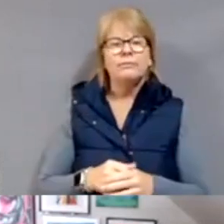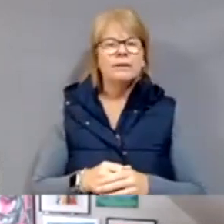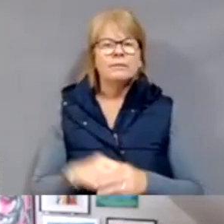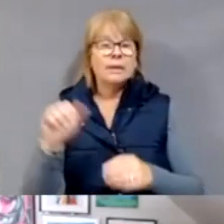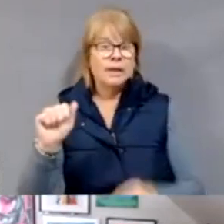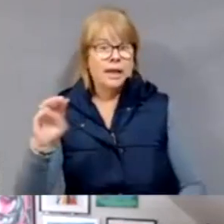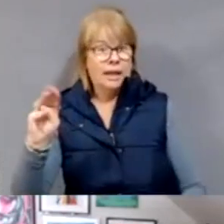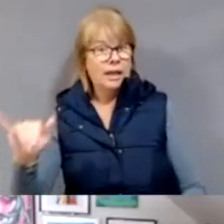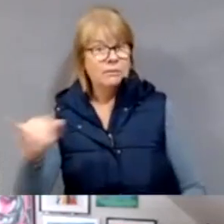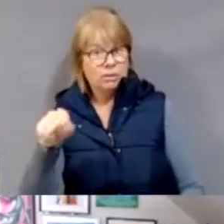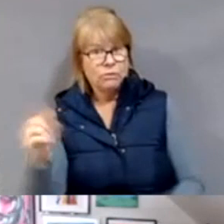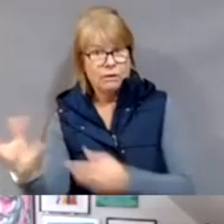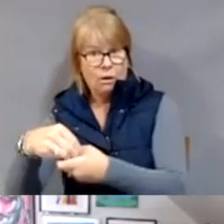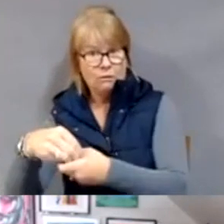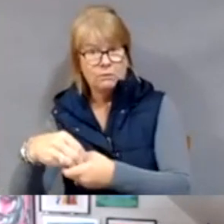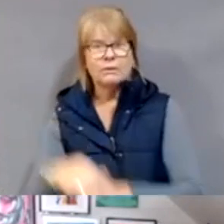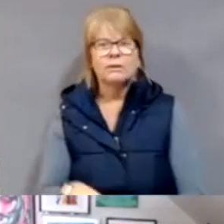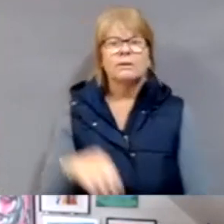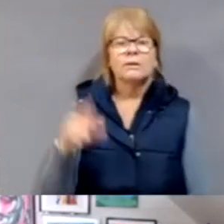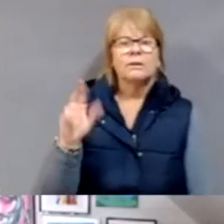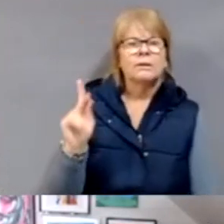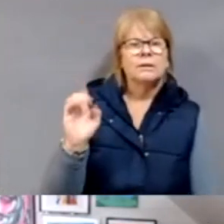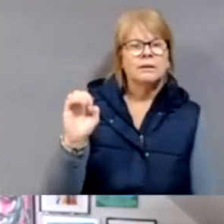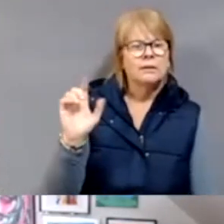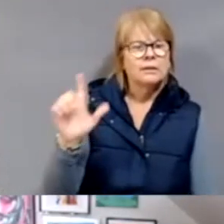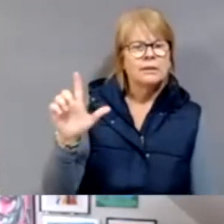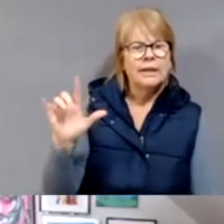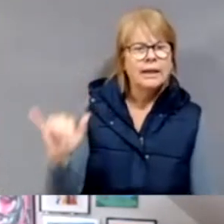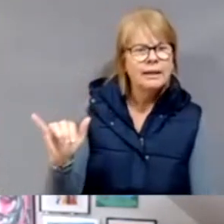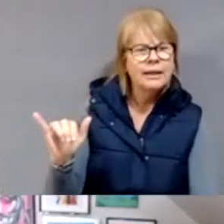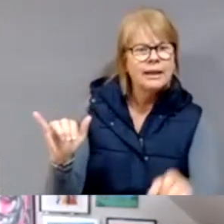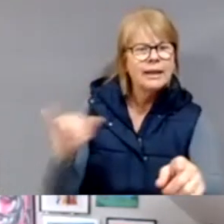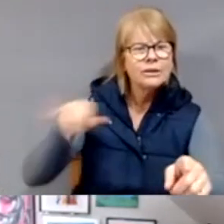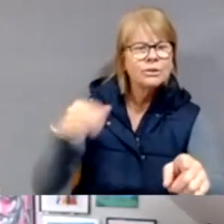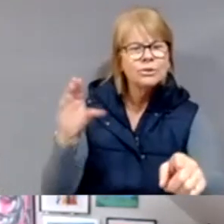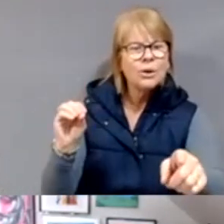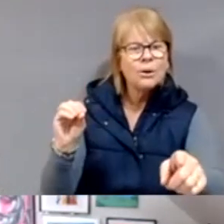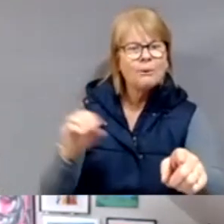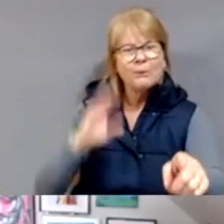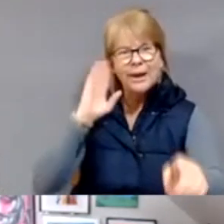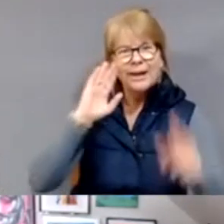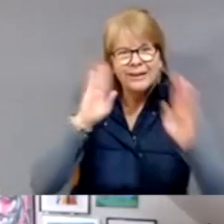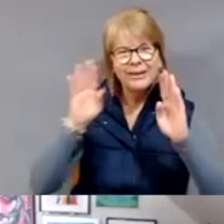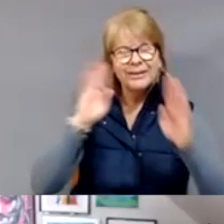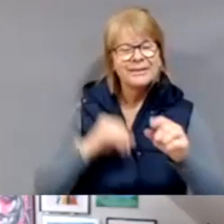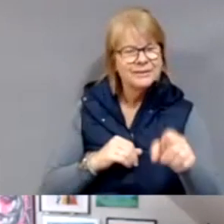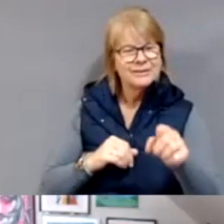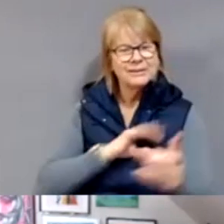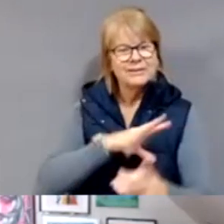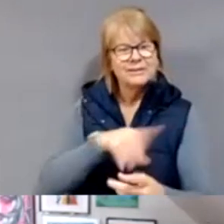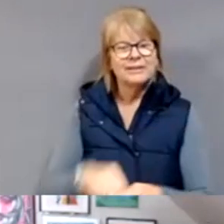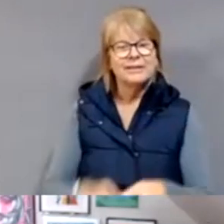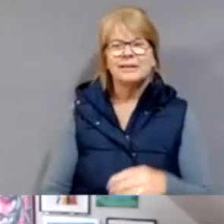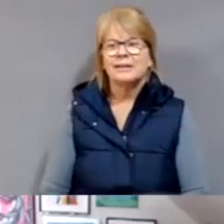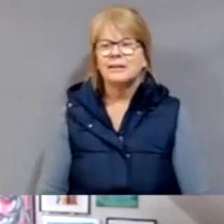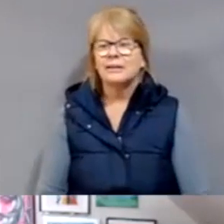that a lot. There's Kelly Jo Burke. And hi. Kelly's the first step you've done